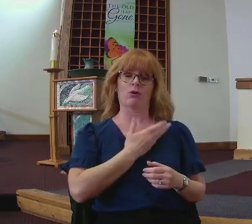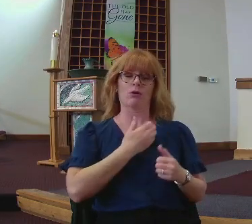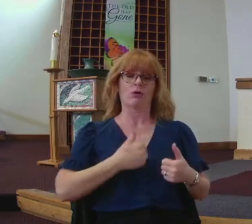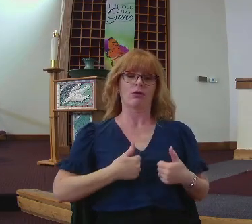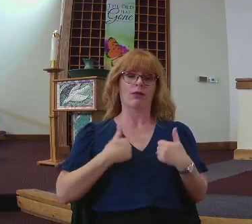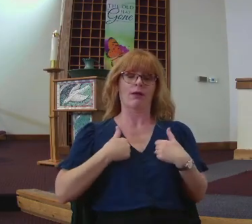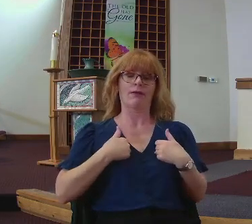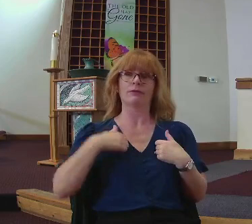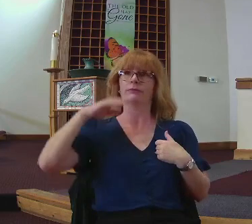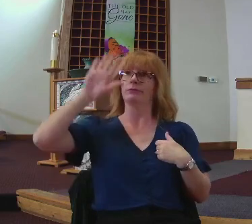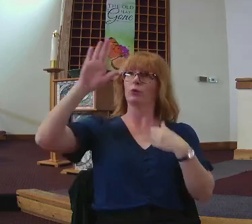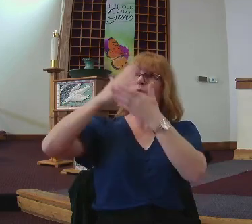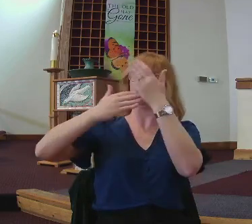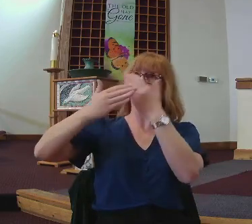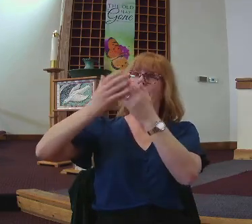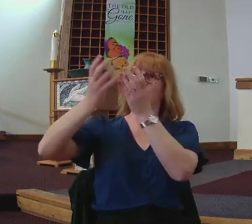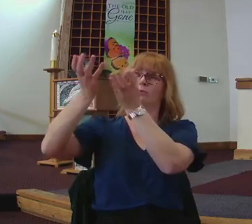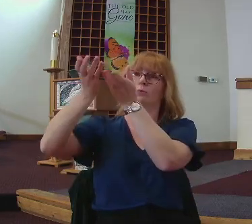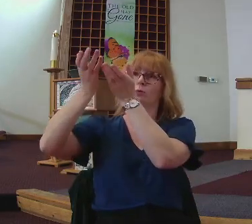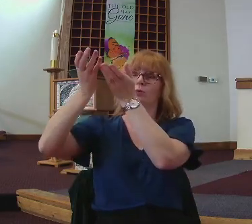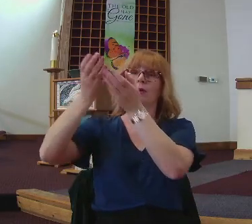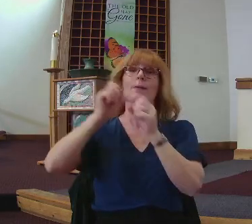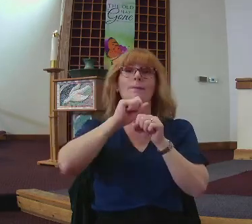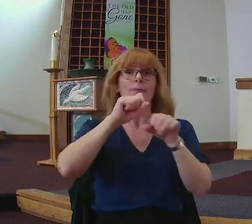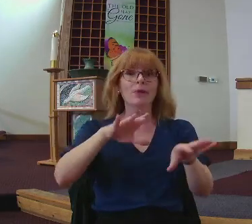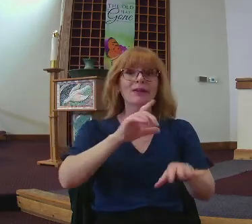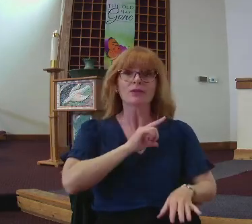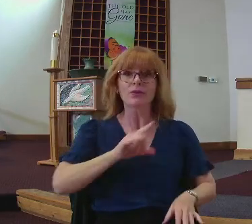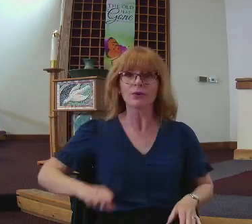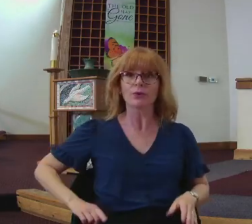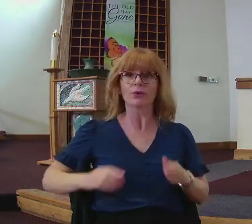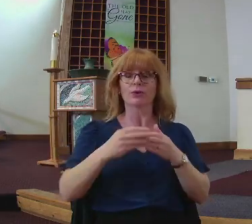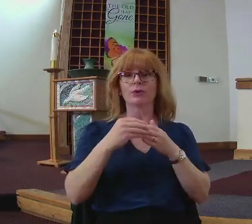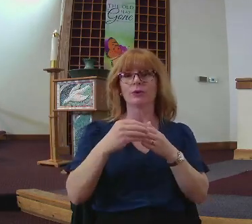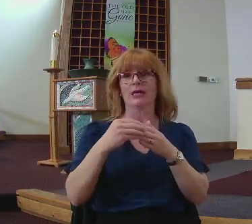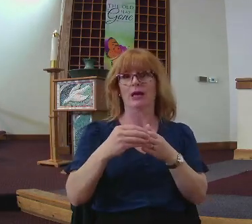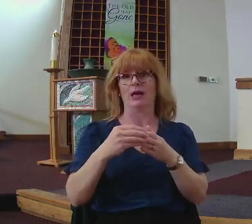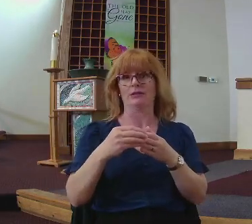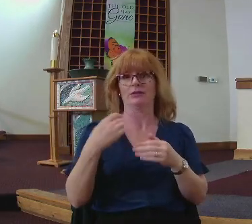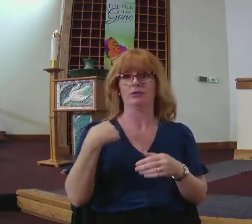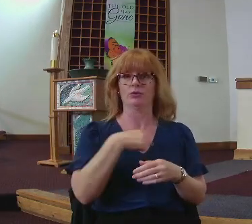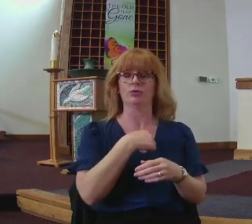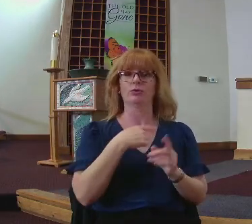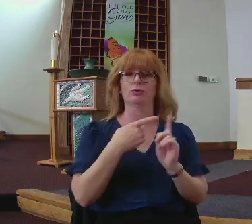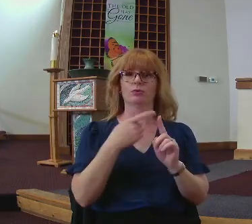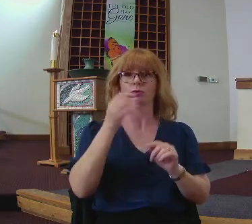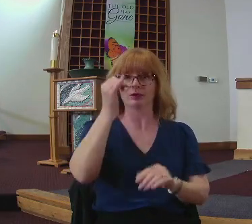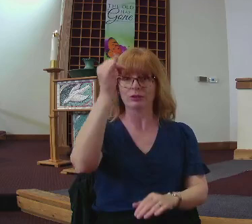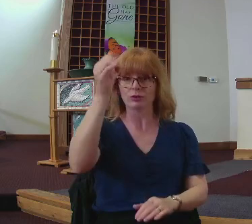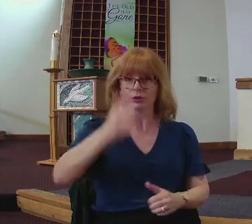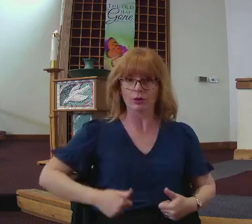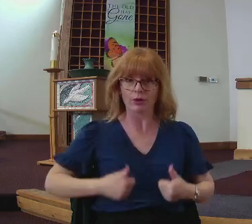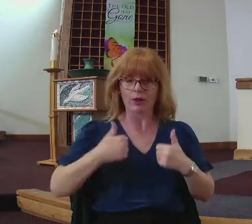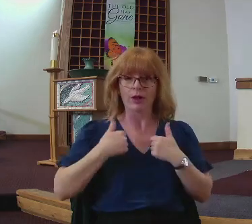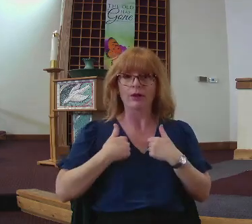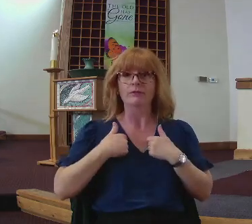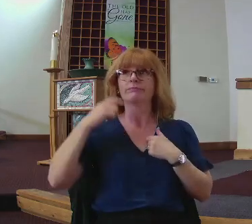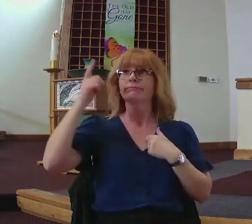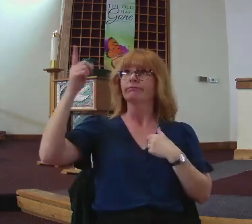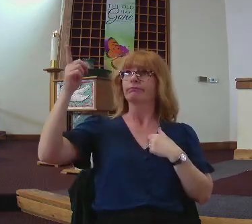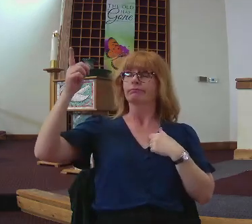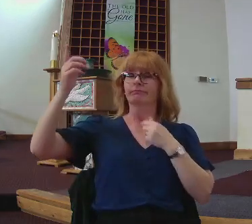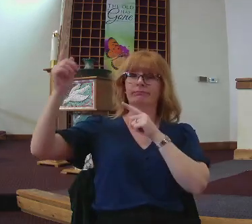hands. Come, bless the Lord, who guides us on the path to eternal life, whose